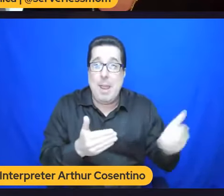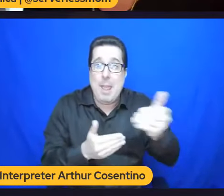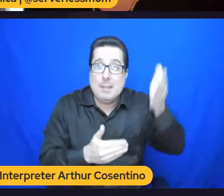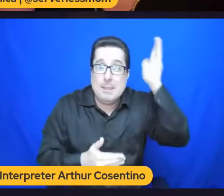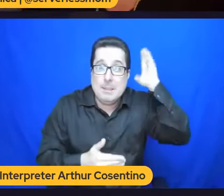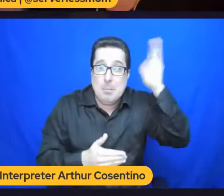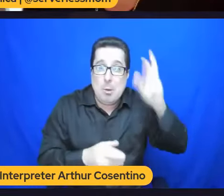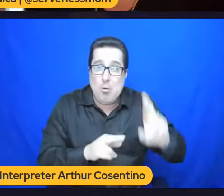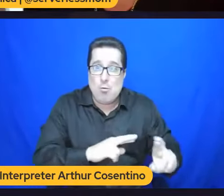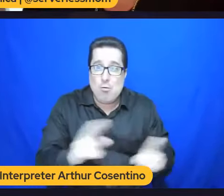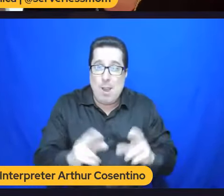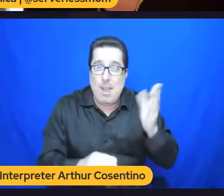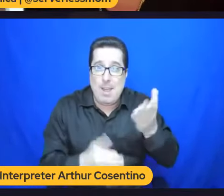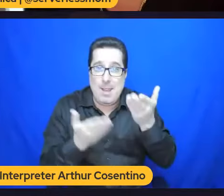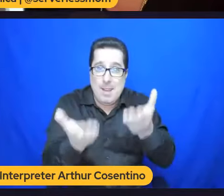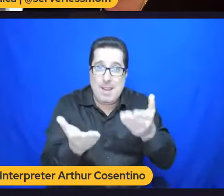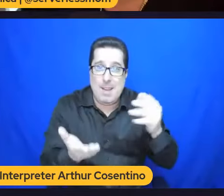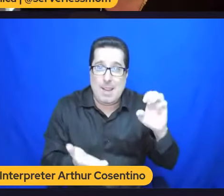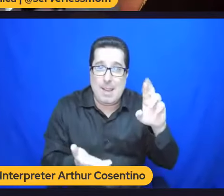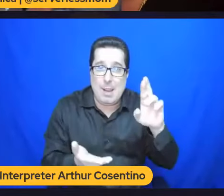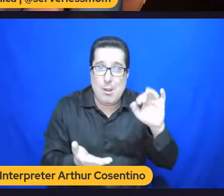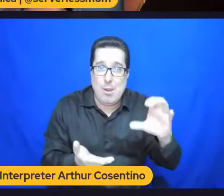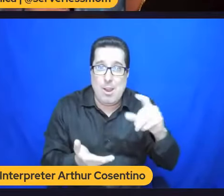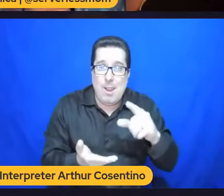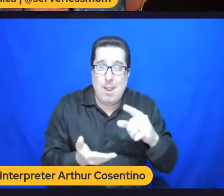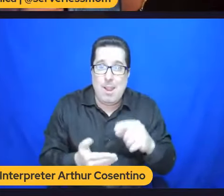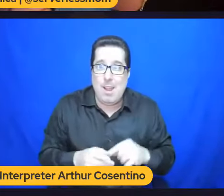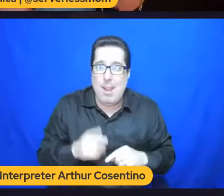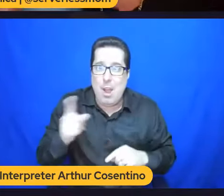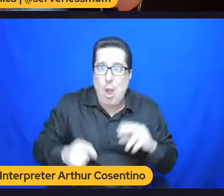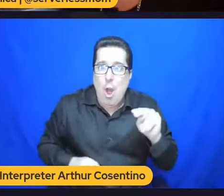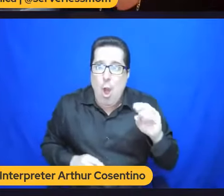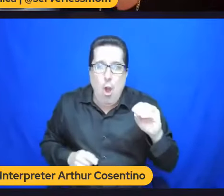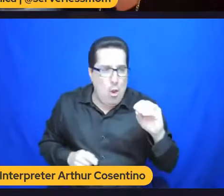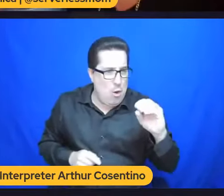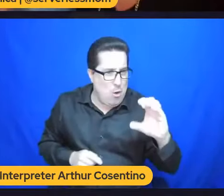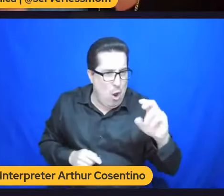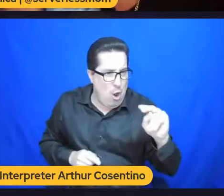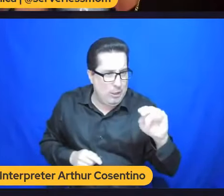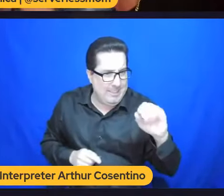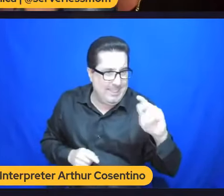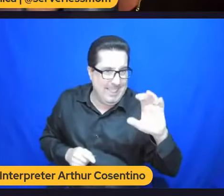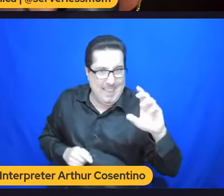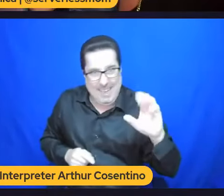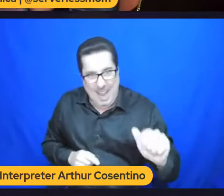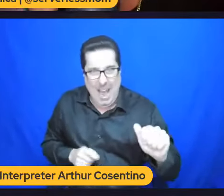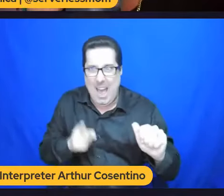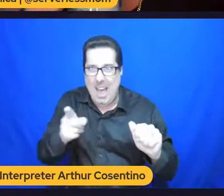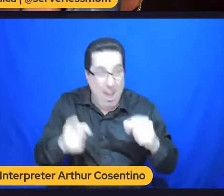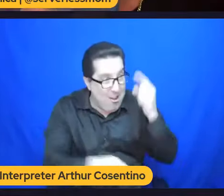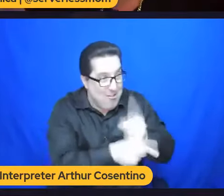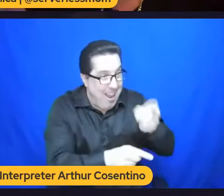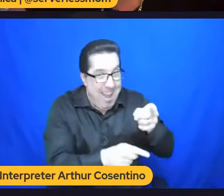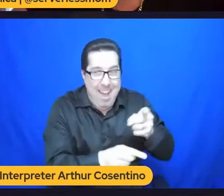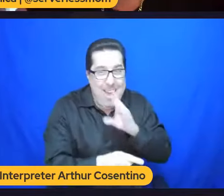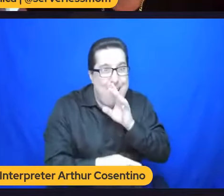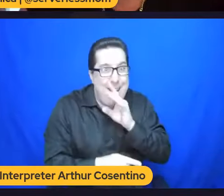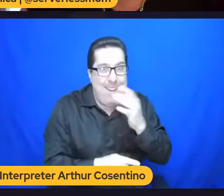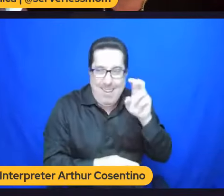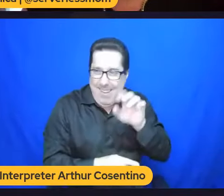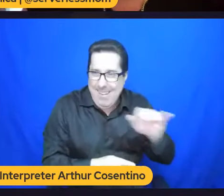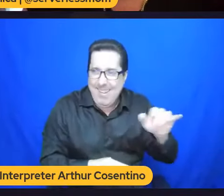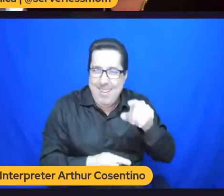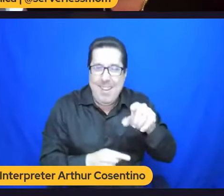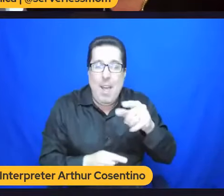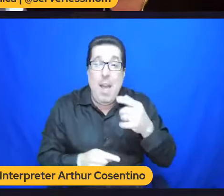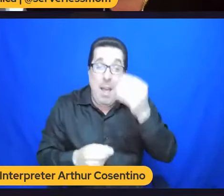to go. Hey, Eric. Hey, how are you? Nočnica. You got it. You got it. Hey, just FYI, we did add the link for the